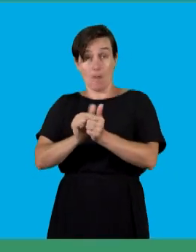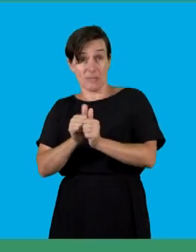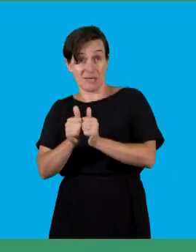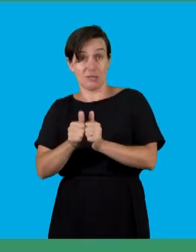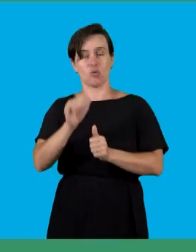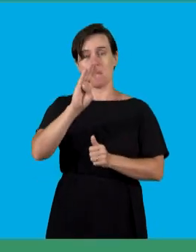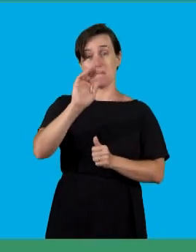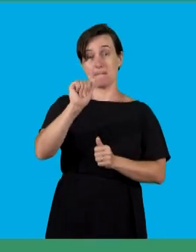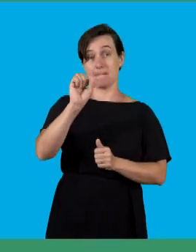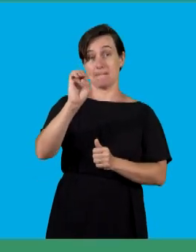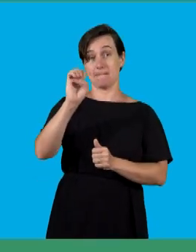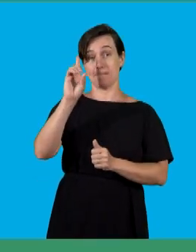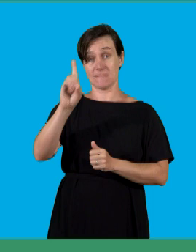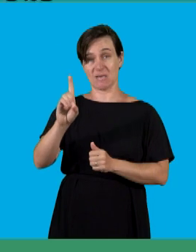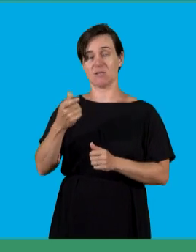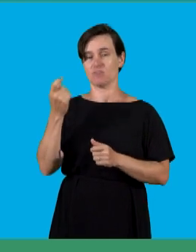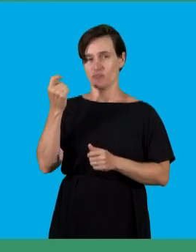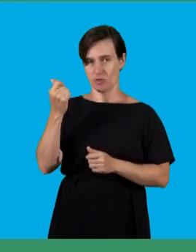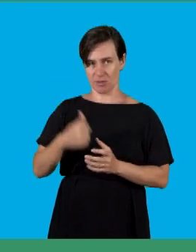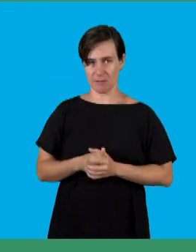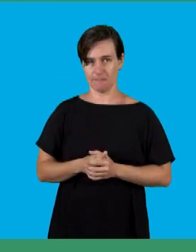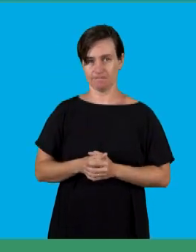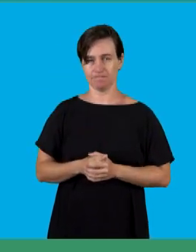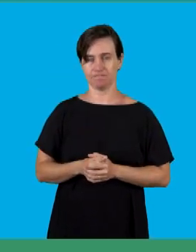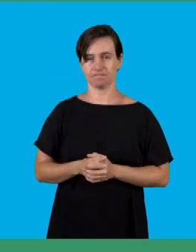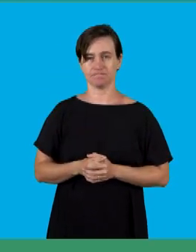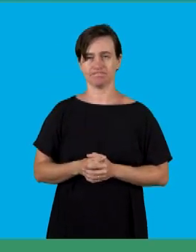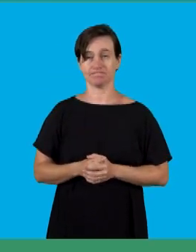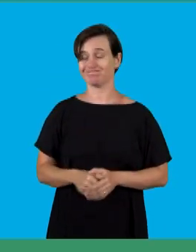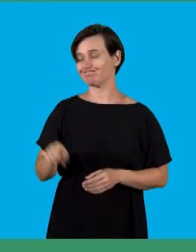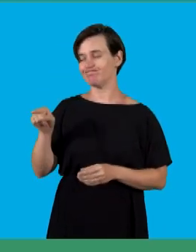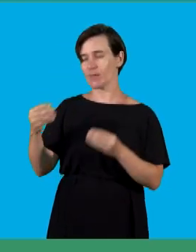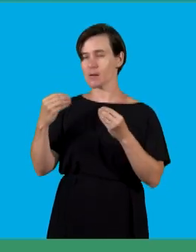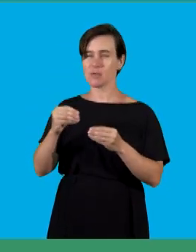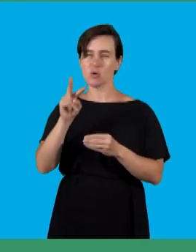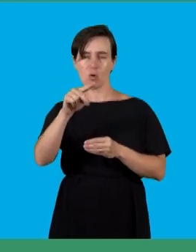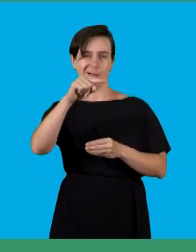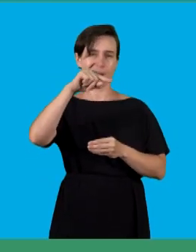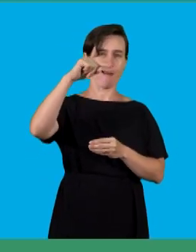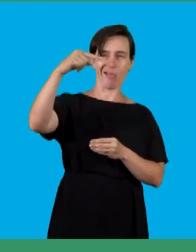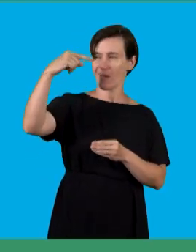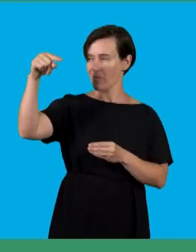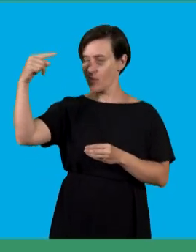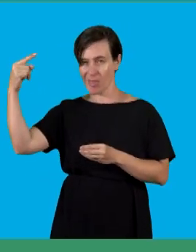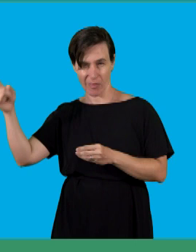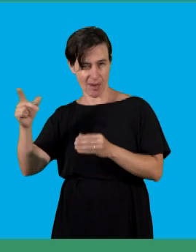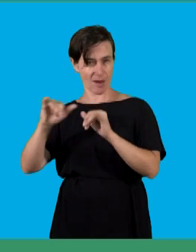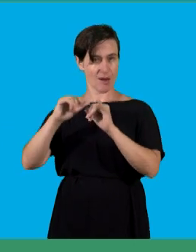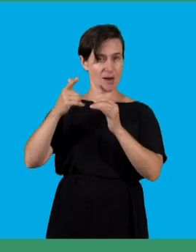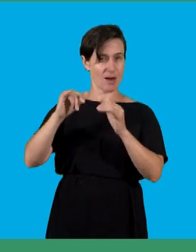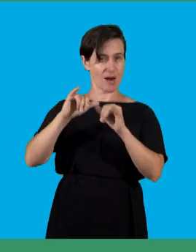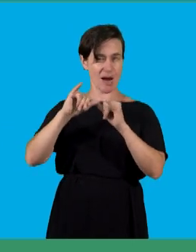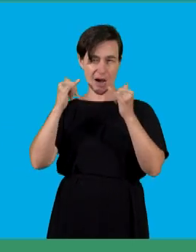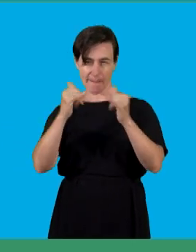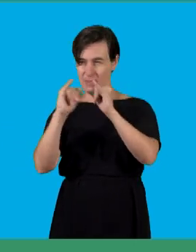pricing. Yes, you have guessed right. In this one, we charge prices according to what